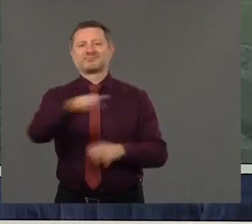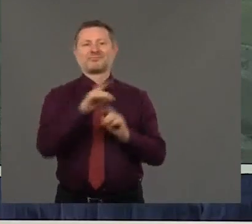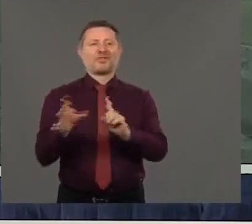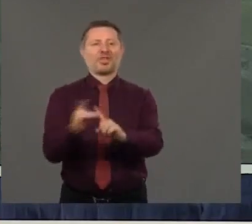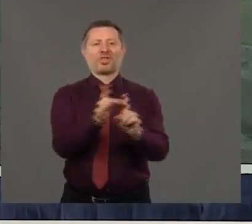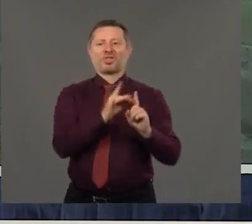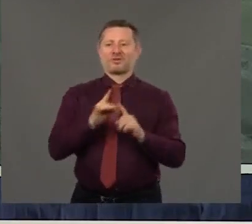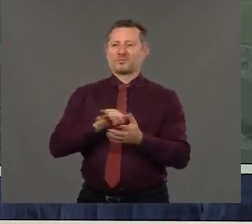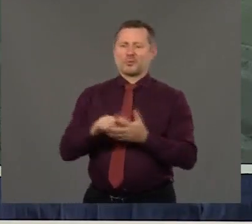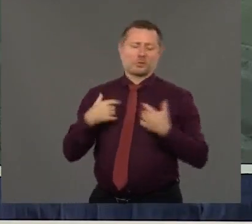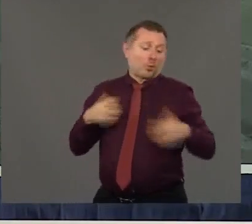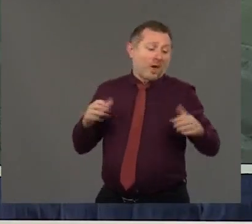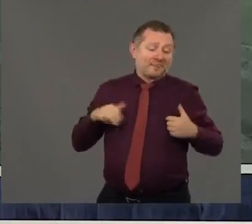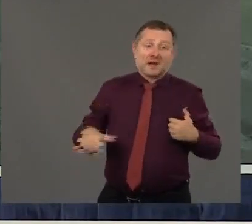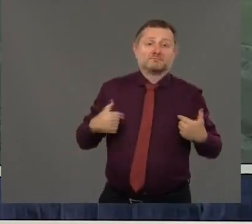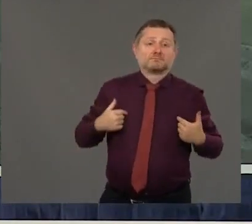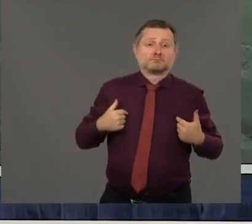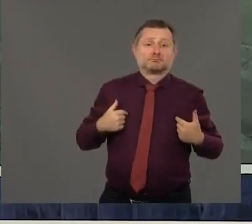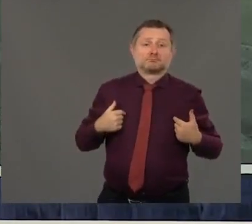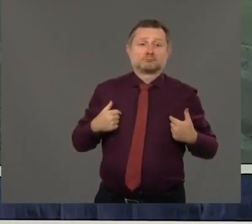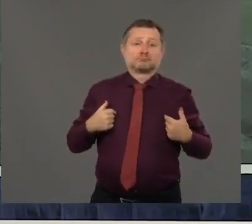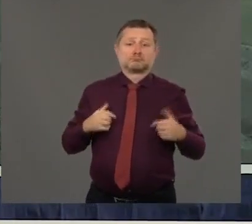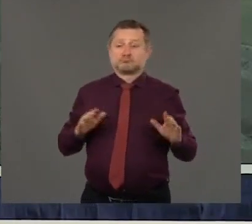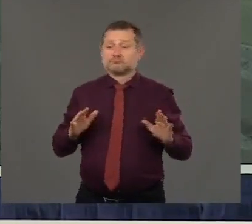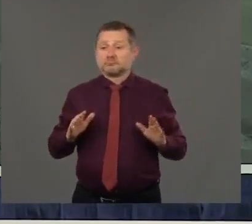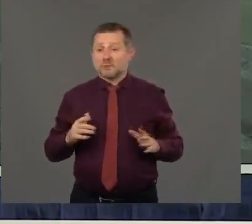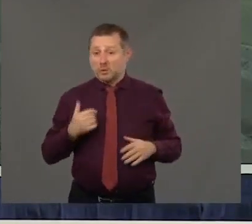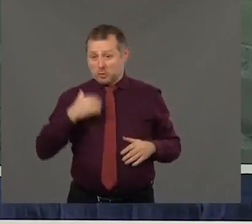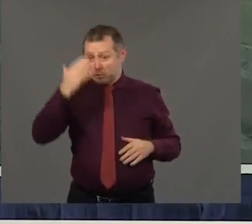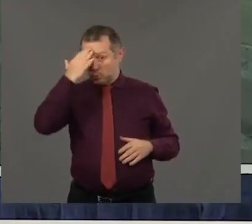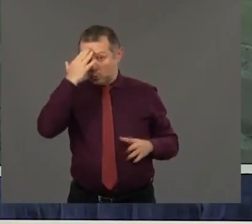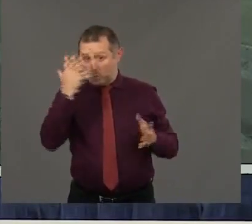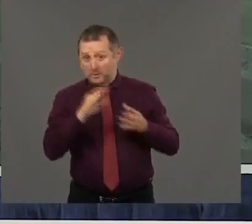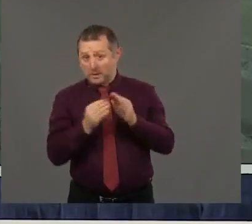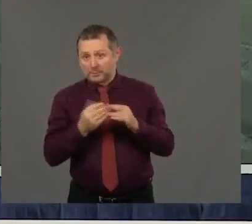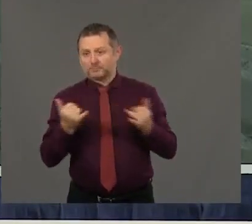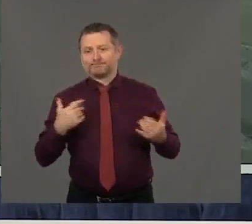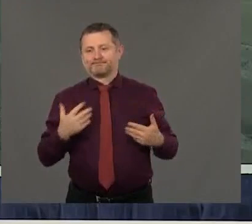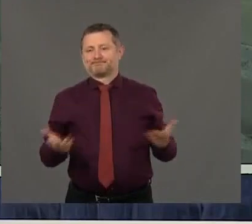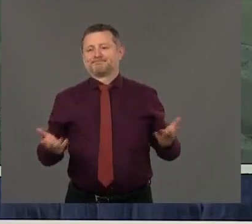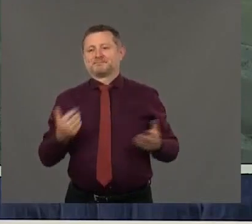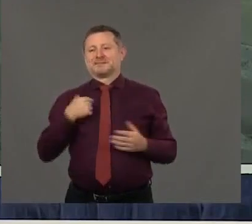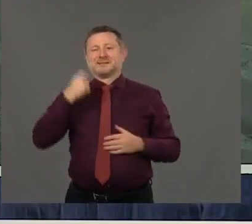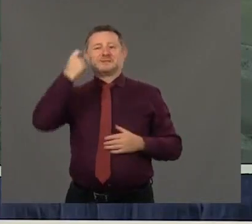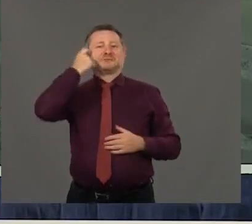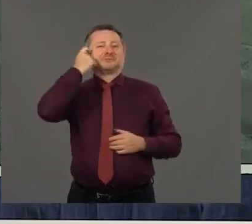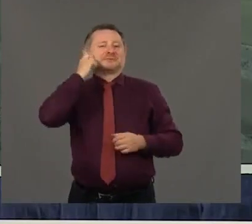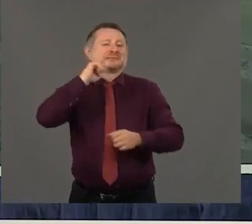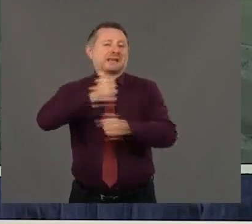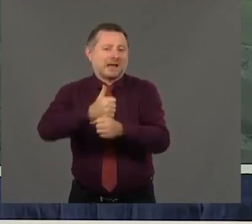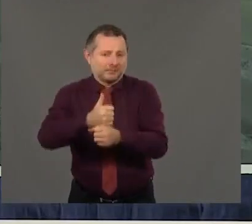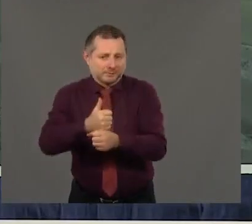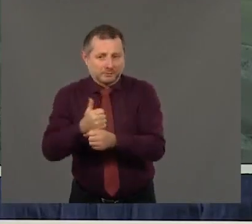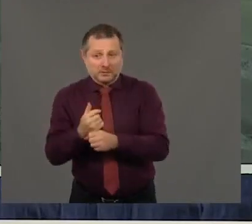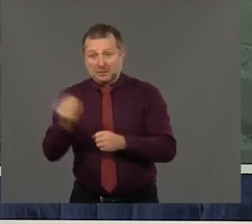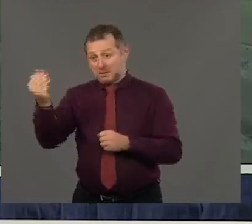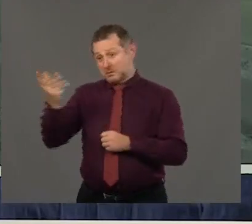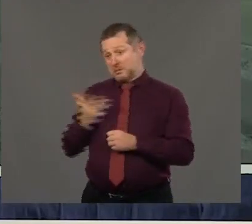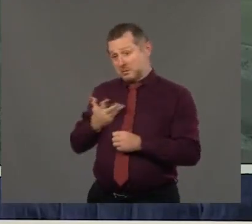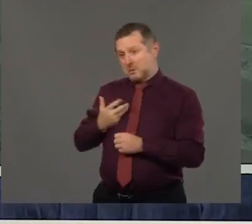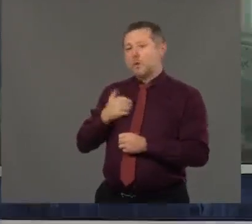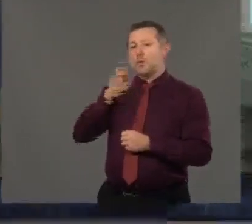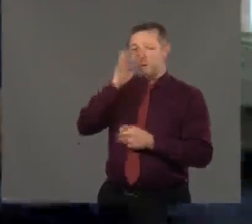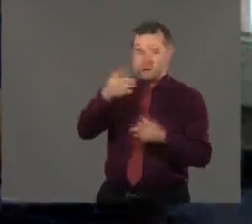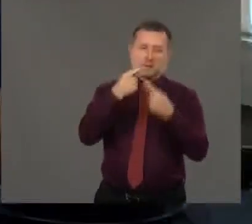spread. I do not have numbers for you, Zach. We just put it in place, but as soon as we get numbers, I can get them to